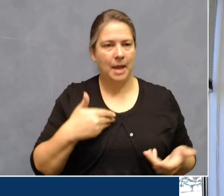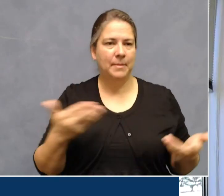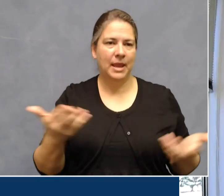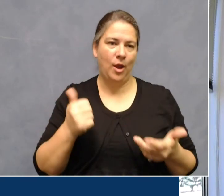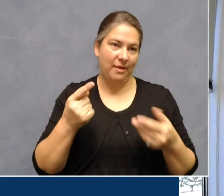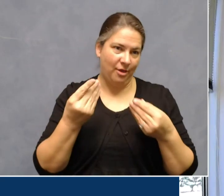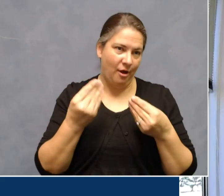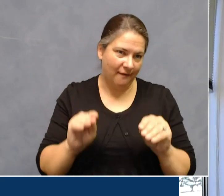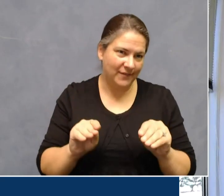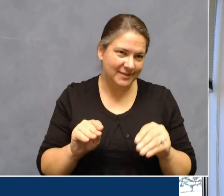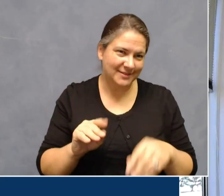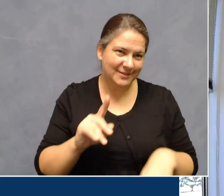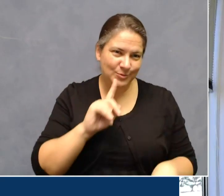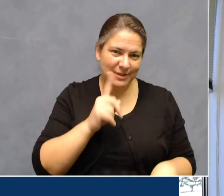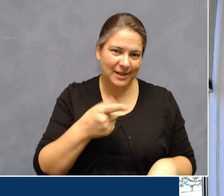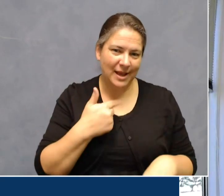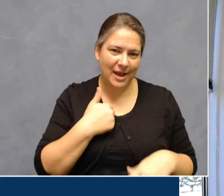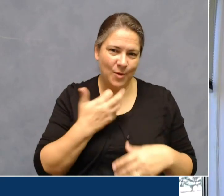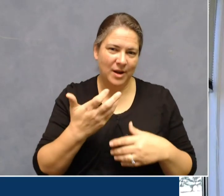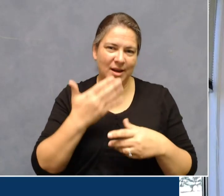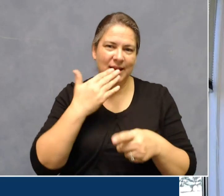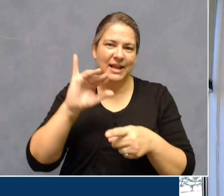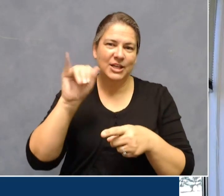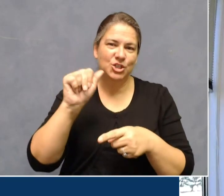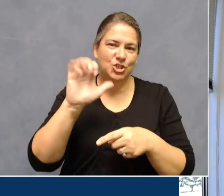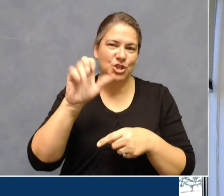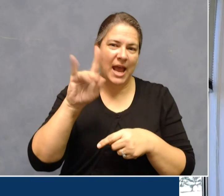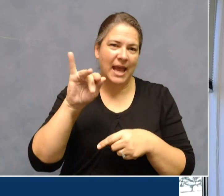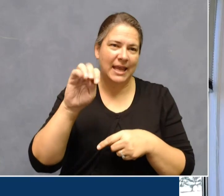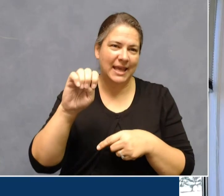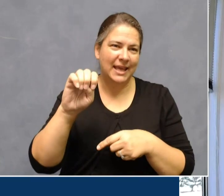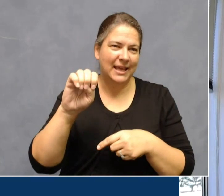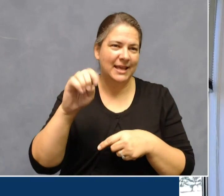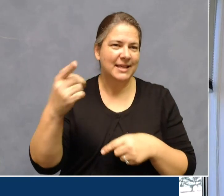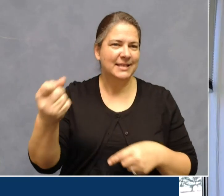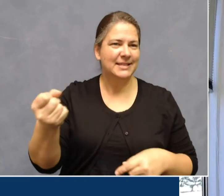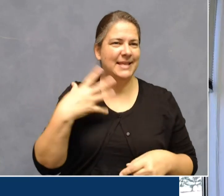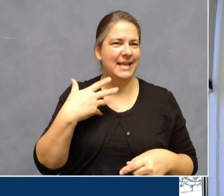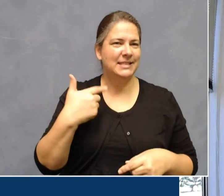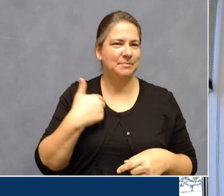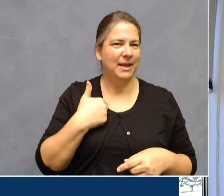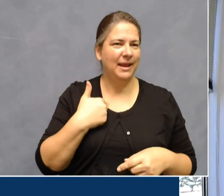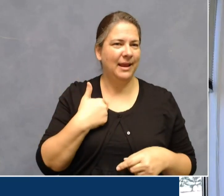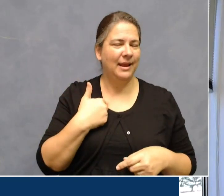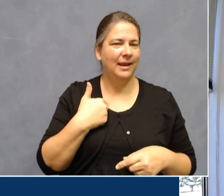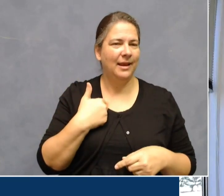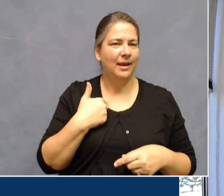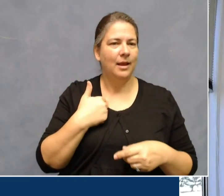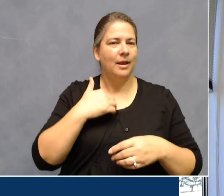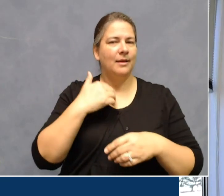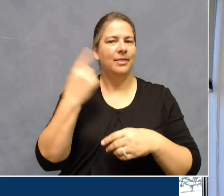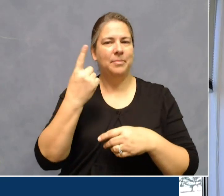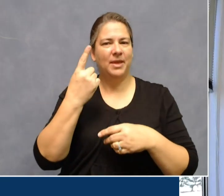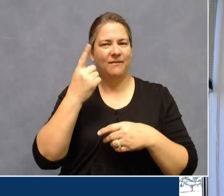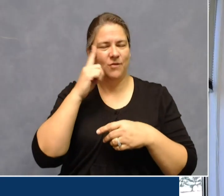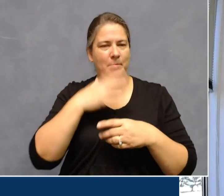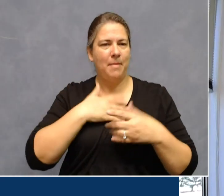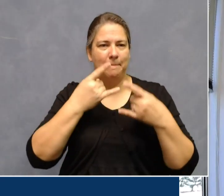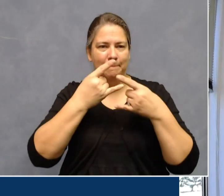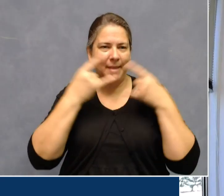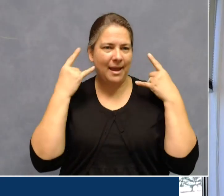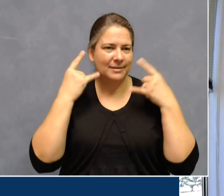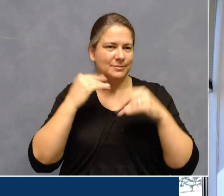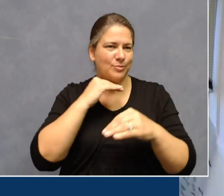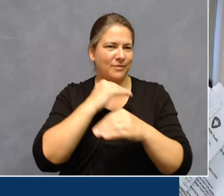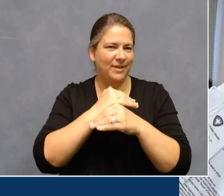thank Jackie, because Jackie sent me things to keep my mask from fogging, and I don't have a way to respond to you, so thank you.